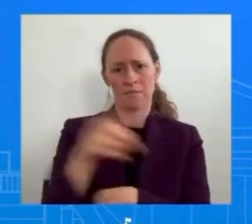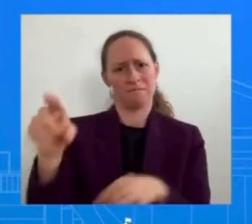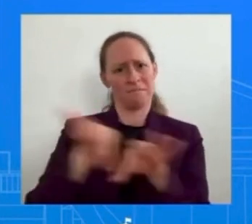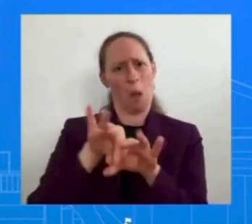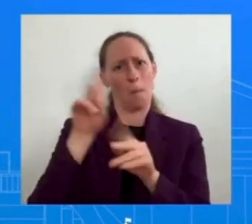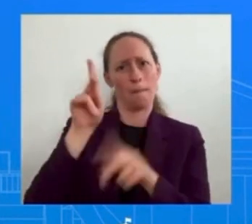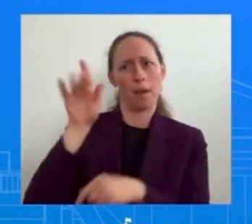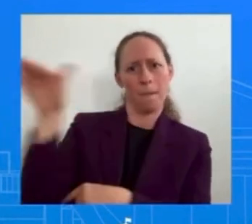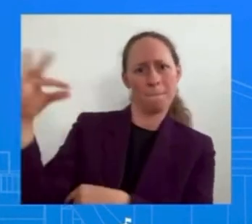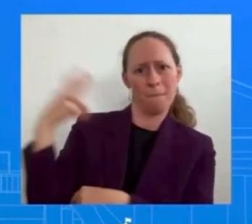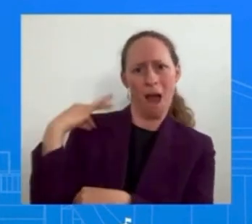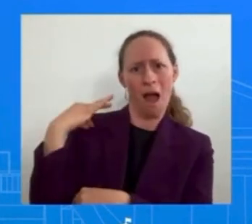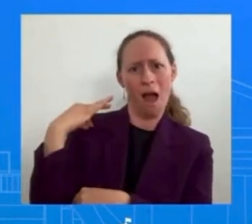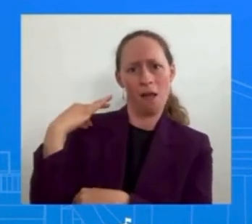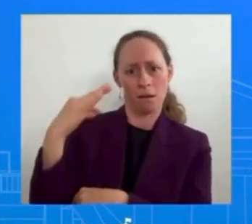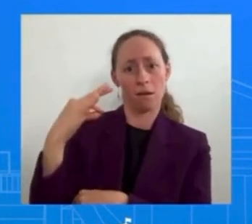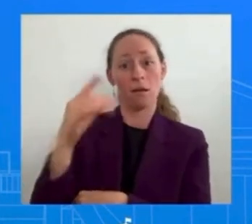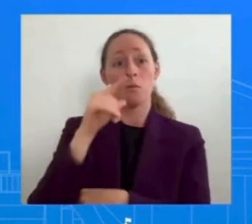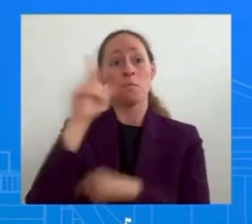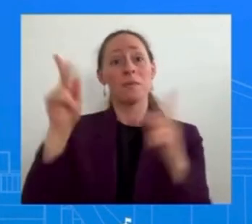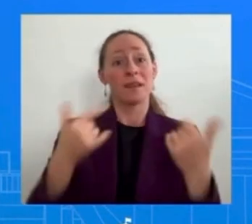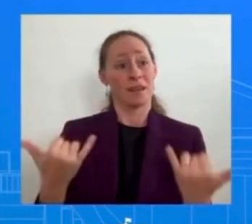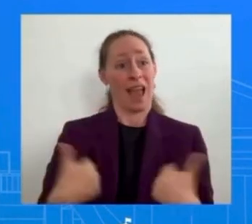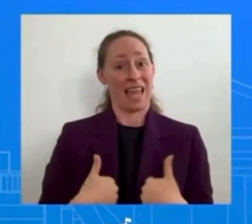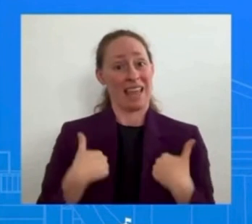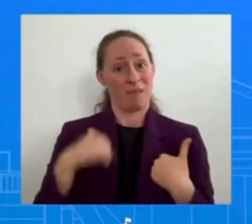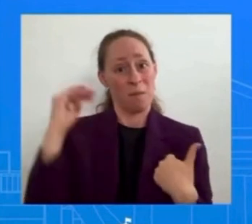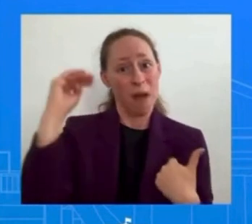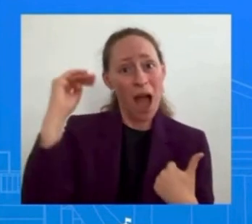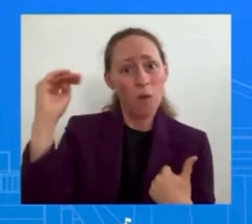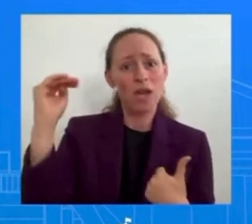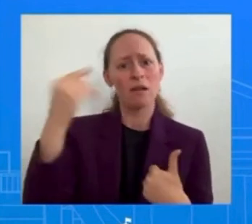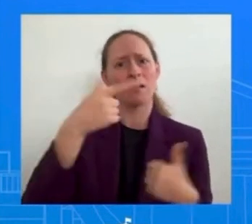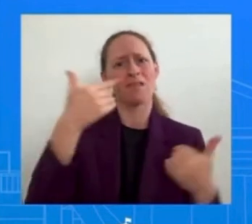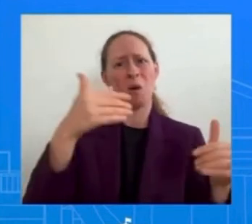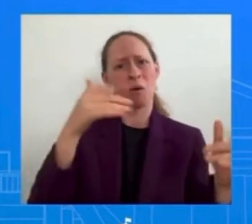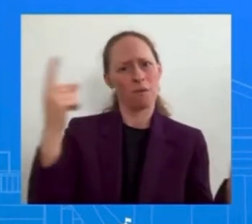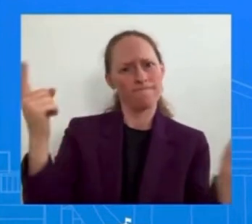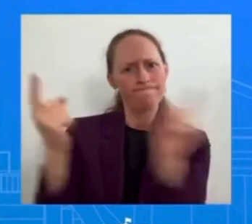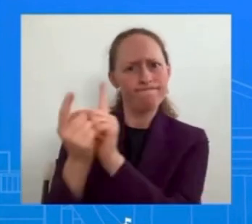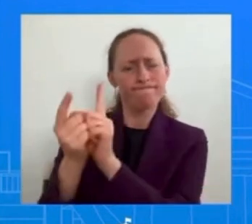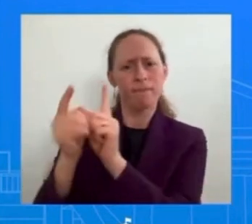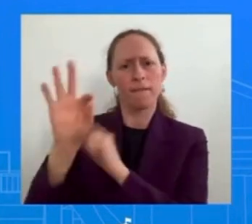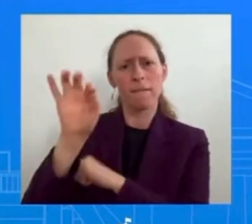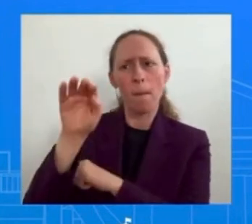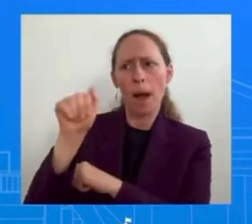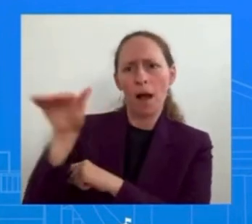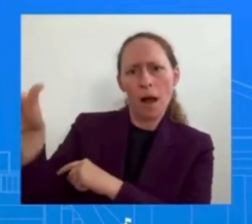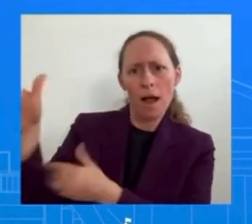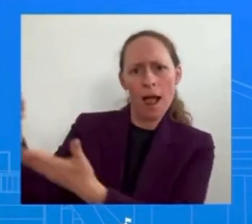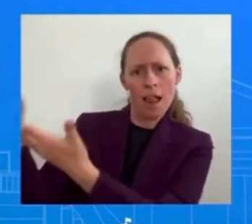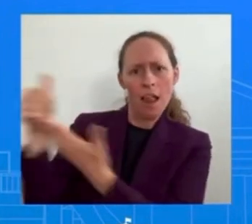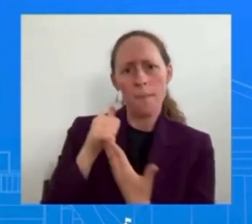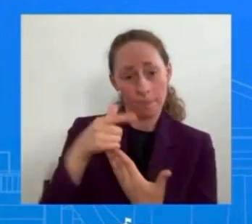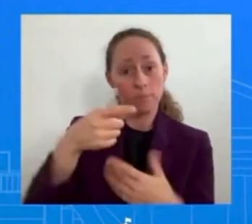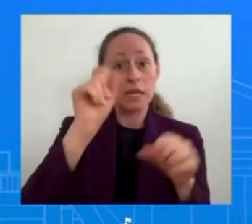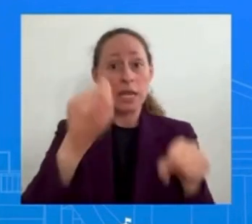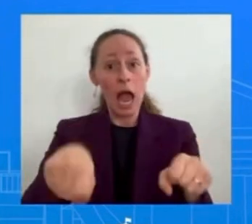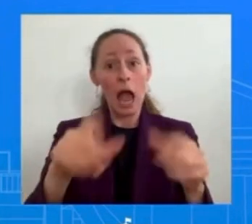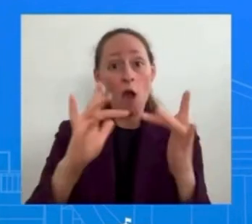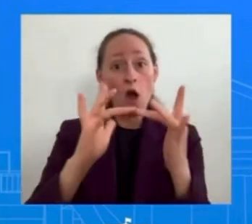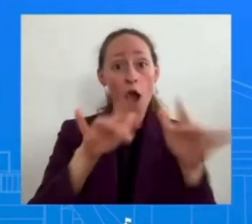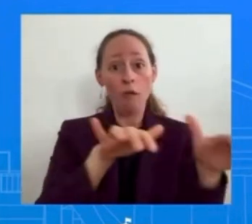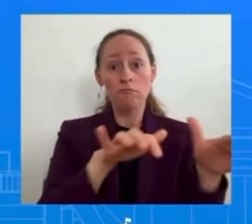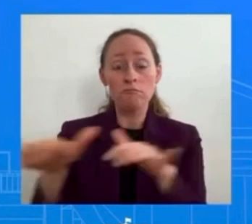for assistance with FEMA, with either our staff on the ground, through our website at disasterassistance.gov, or by calling